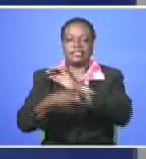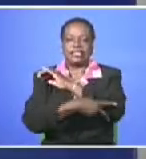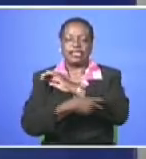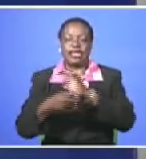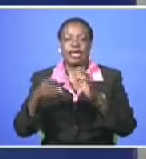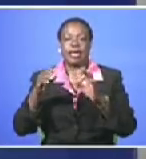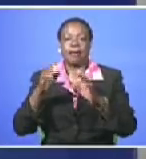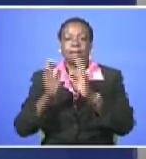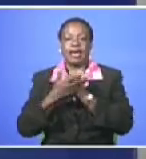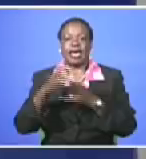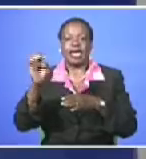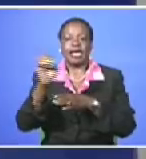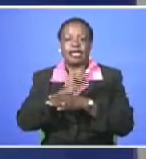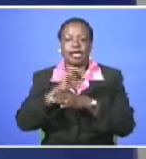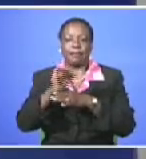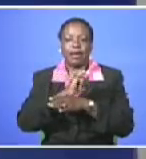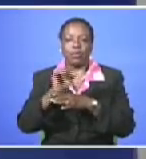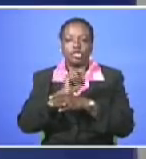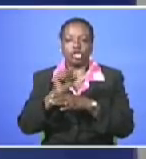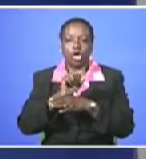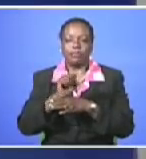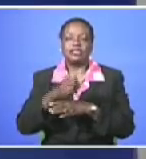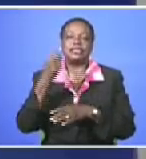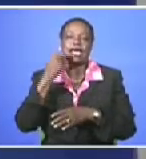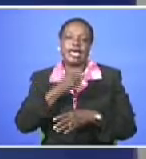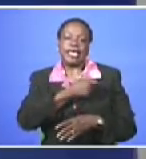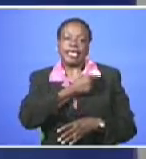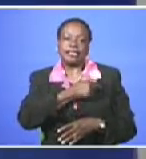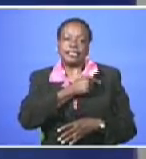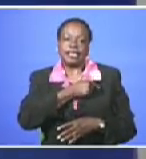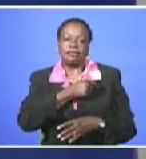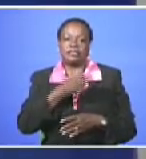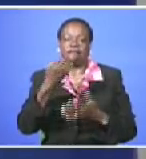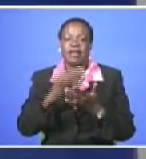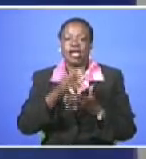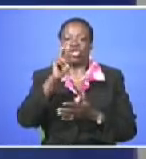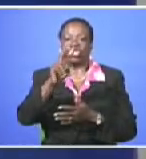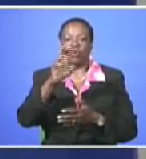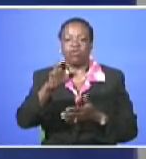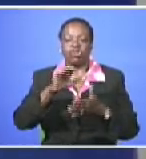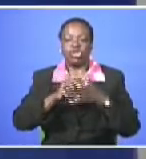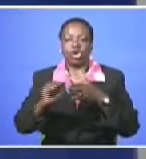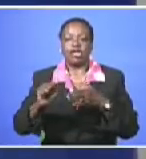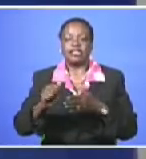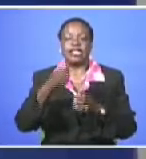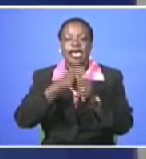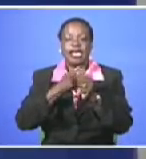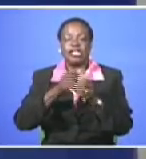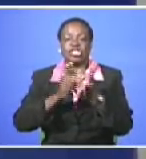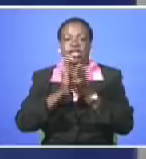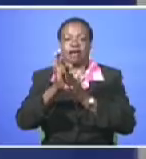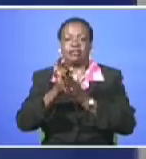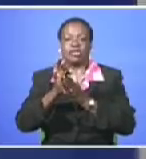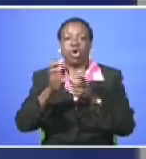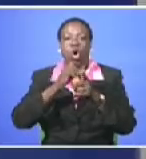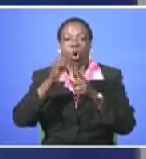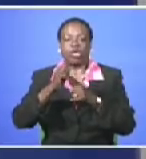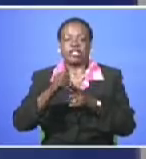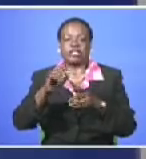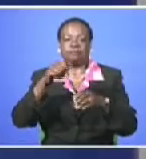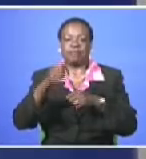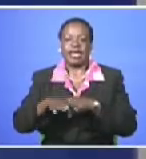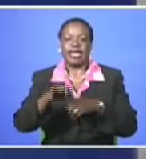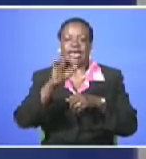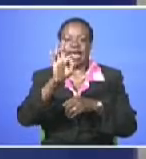of employment. She pleaded guilty to all charges and was fined $200 on each count. Failing that, she'll have to spend 9 months